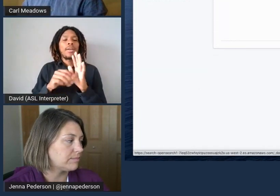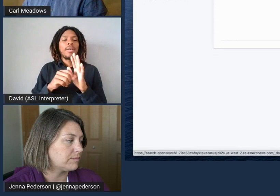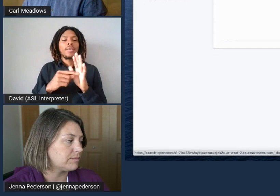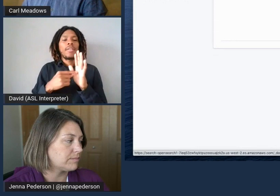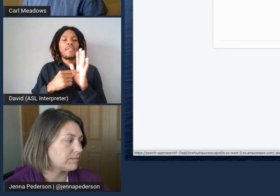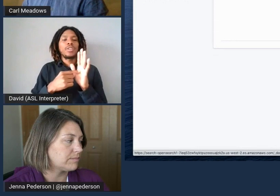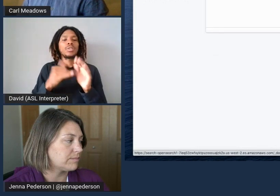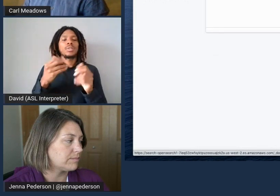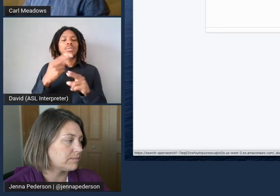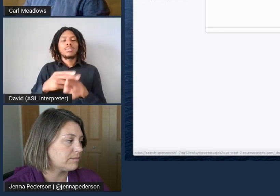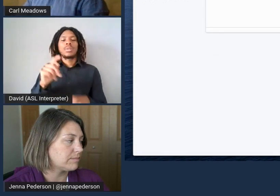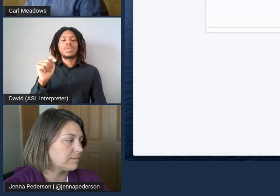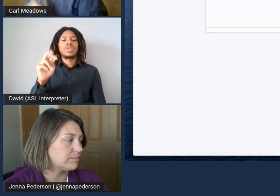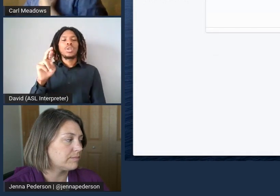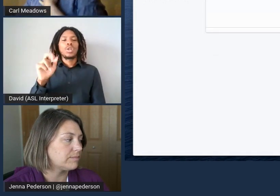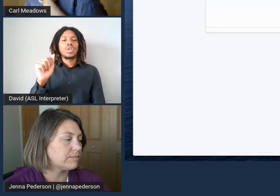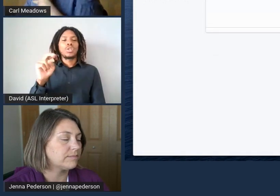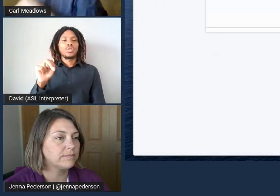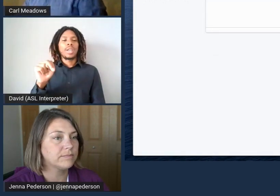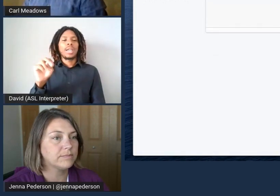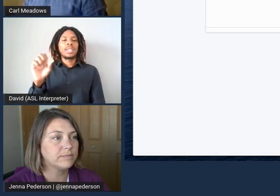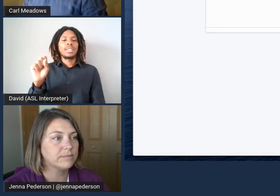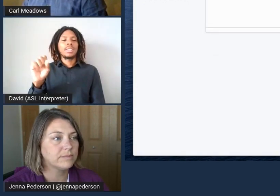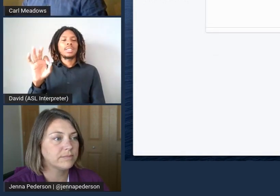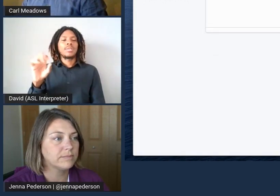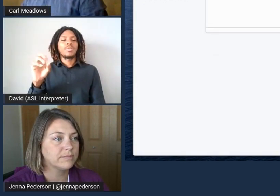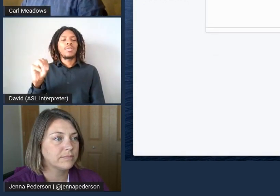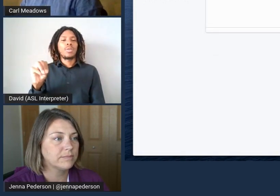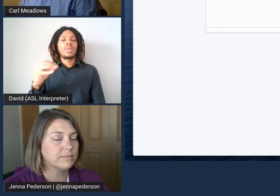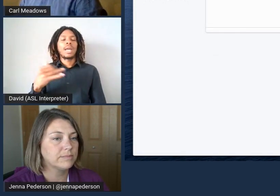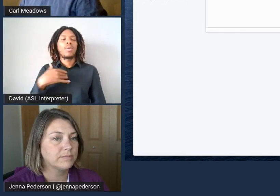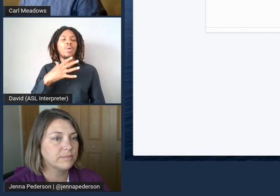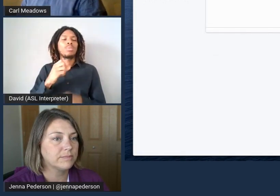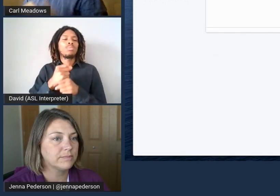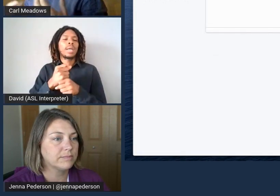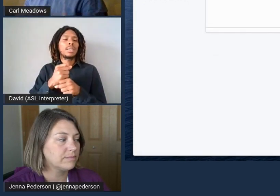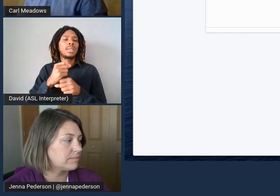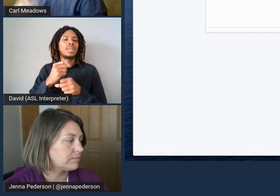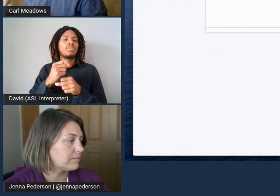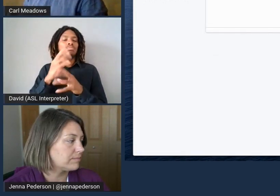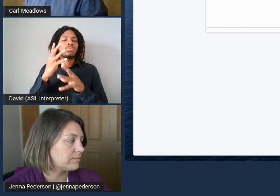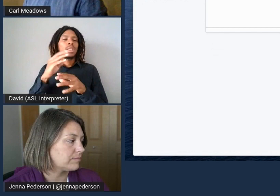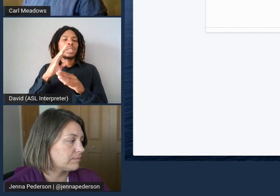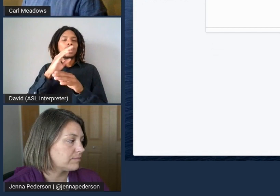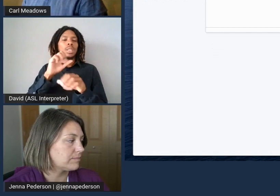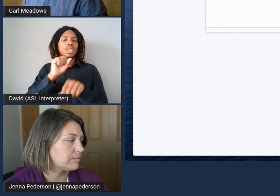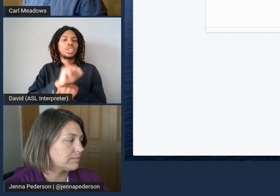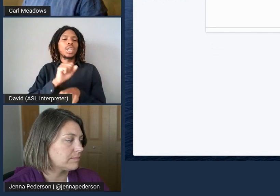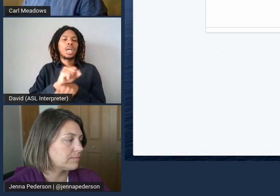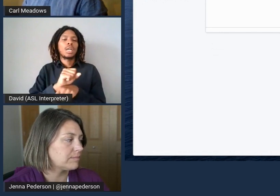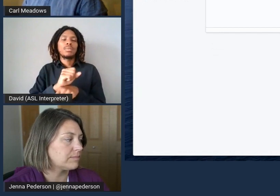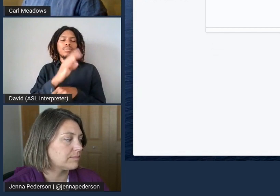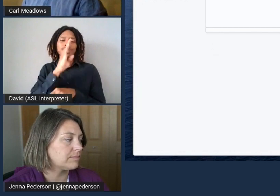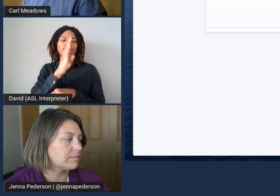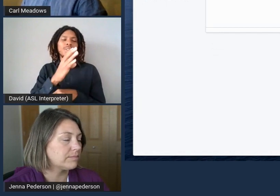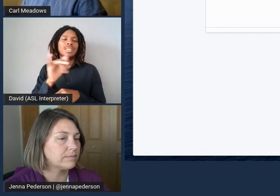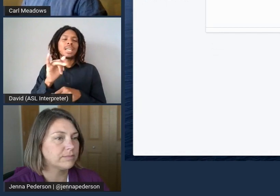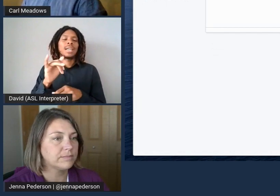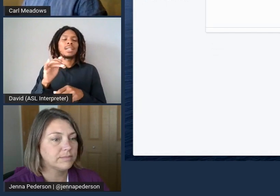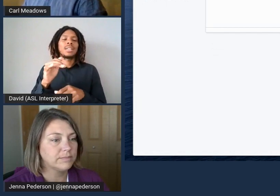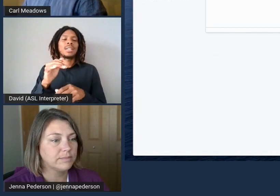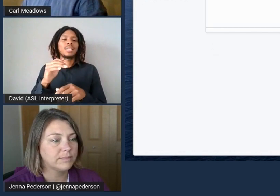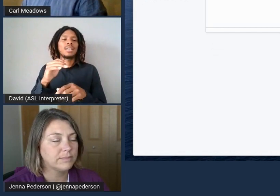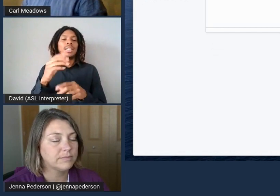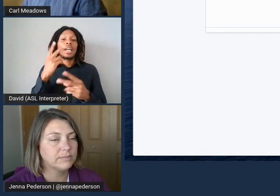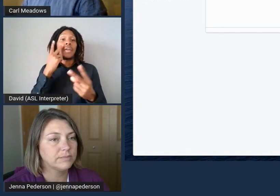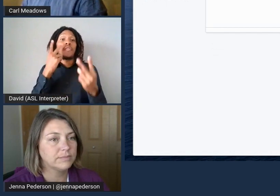transform. So with the transform, we'll go ahead and make a job. It's pretty straightforward. It's a lot like creating a materialized view in a